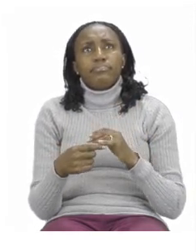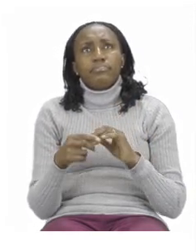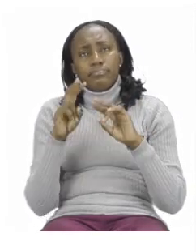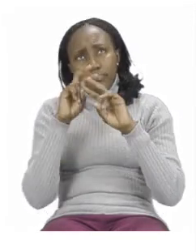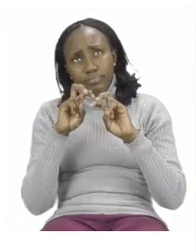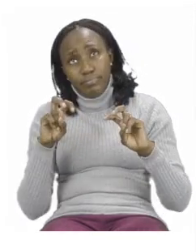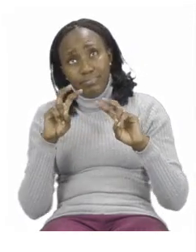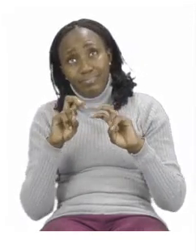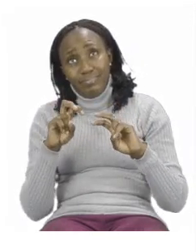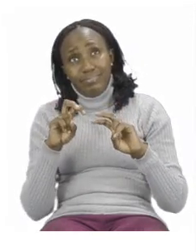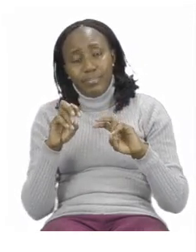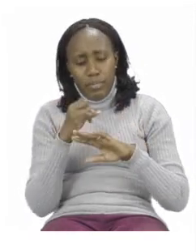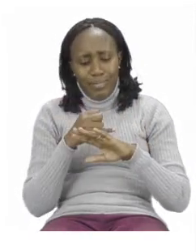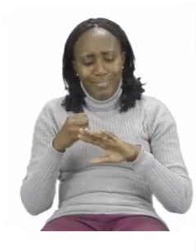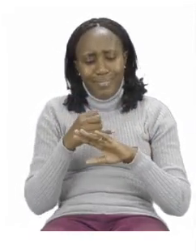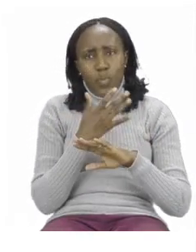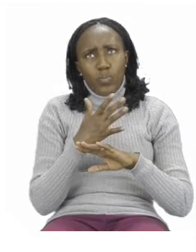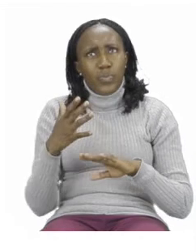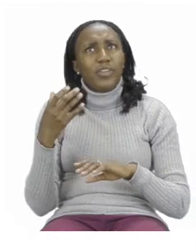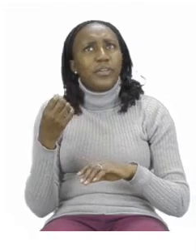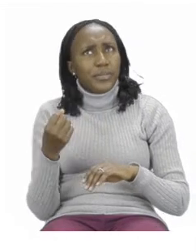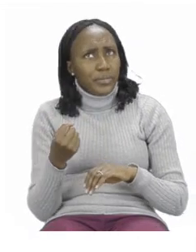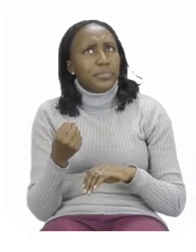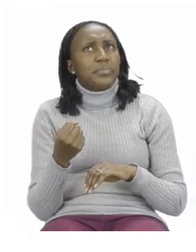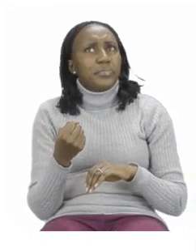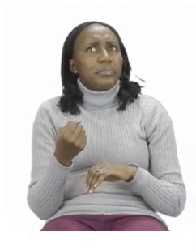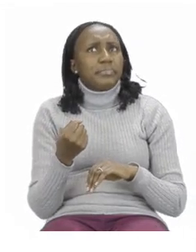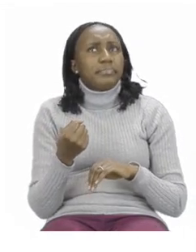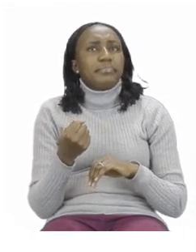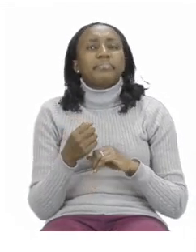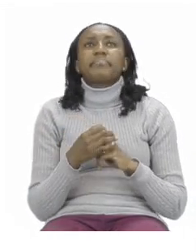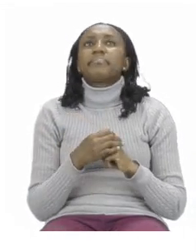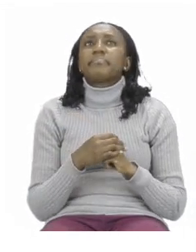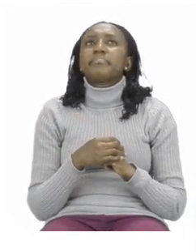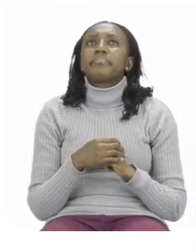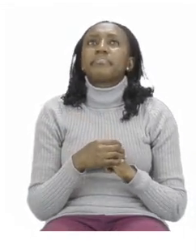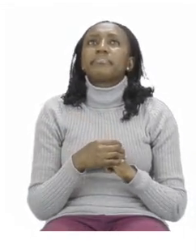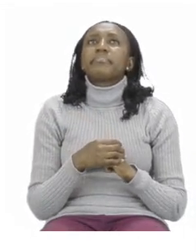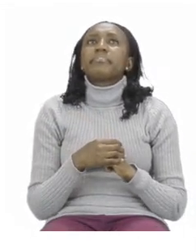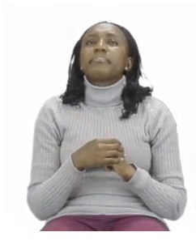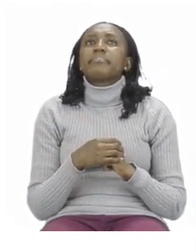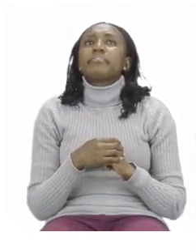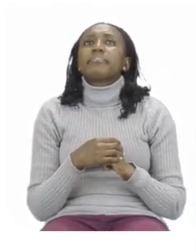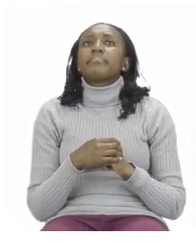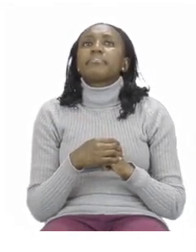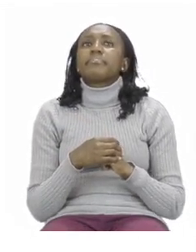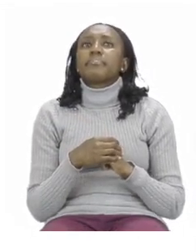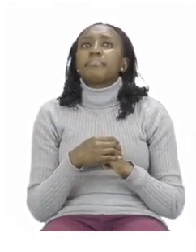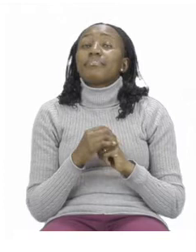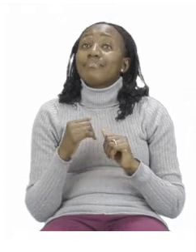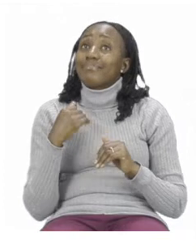for places or things that we can get water from, and we have to